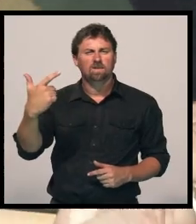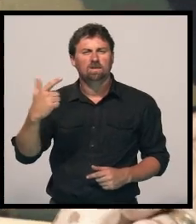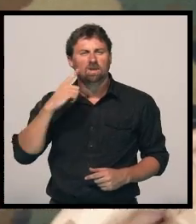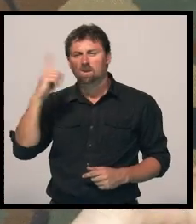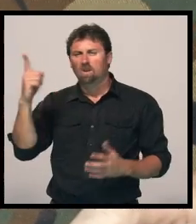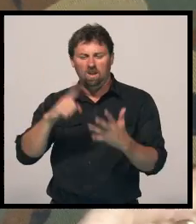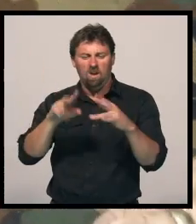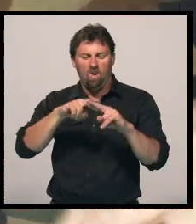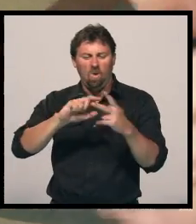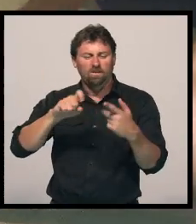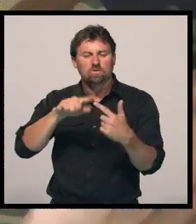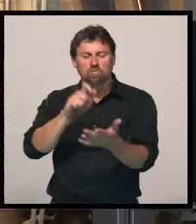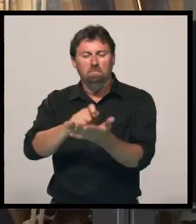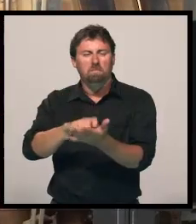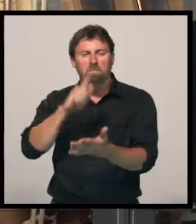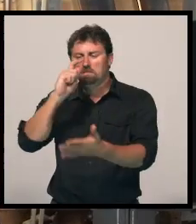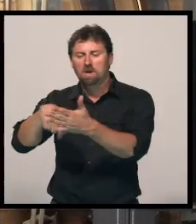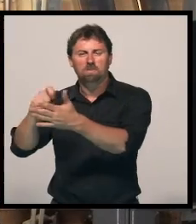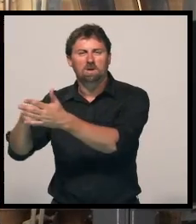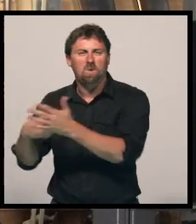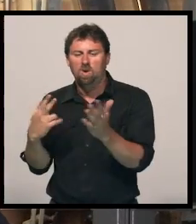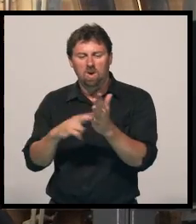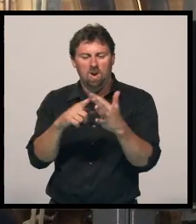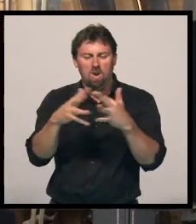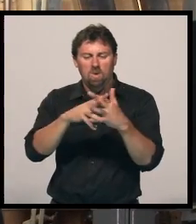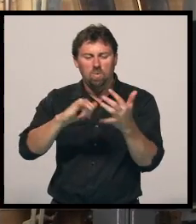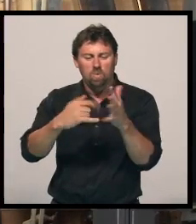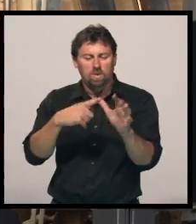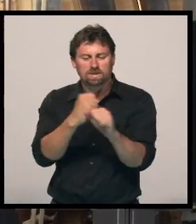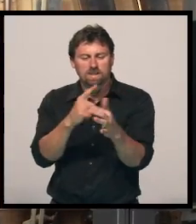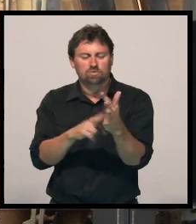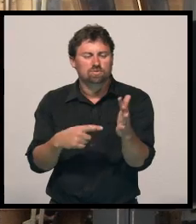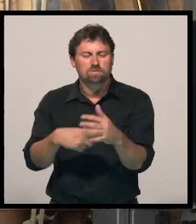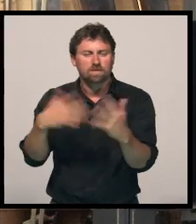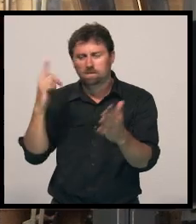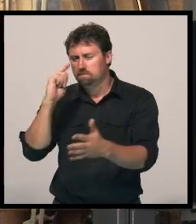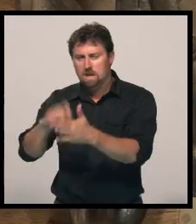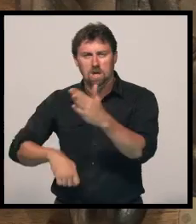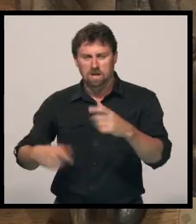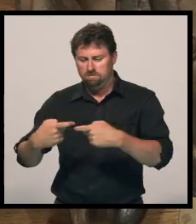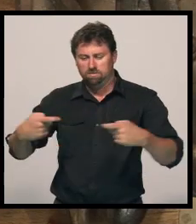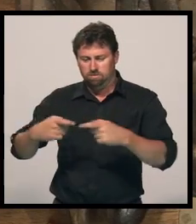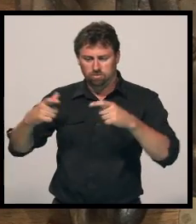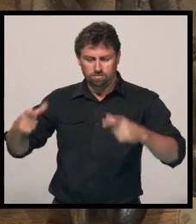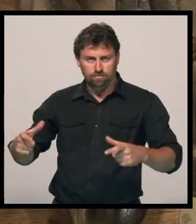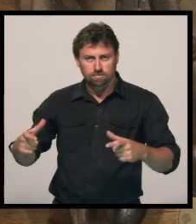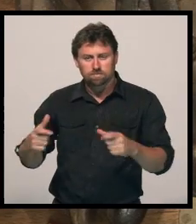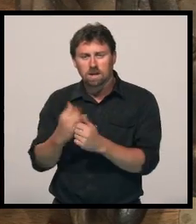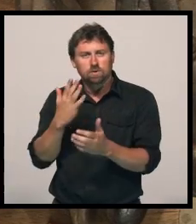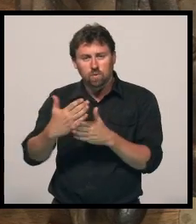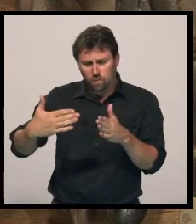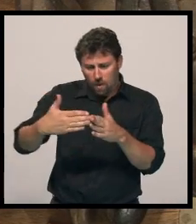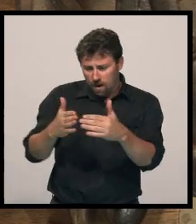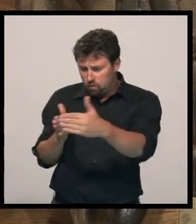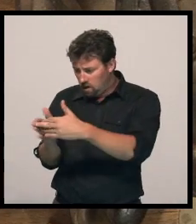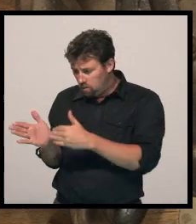office supply place or newsagents. Grab the square again. Make sure it's nice and